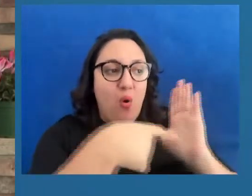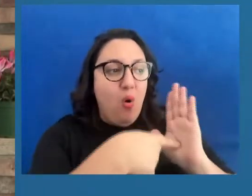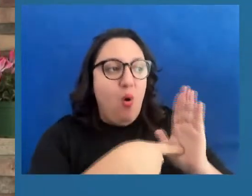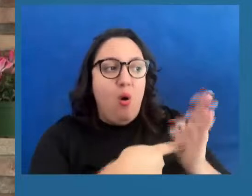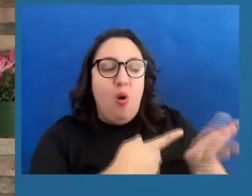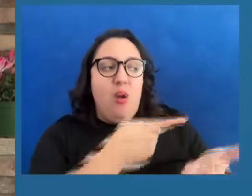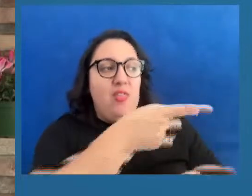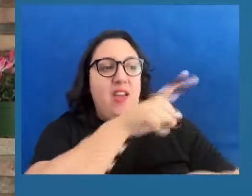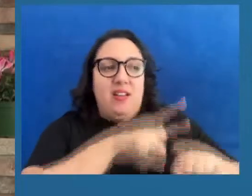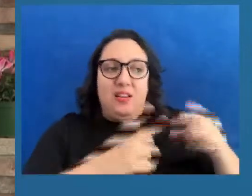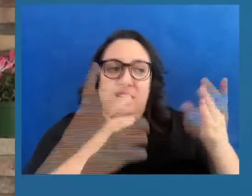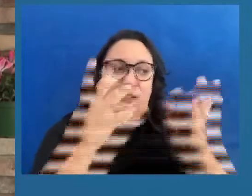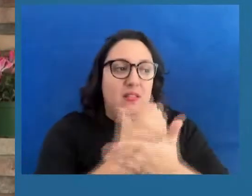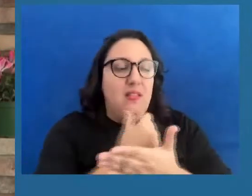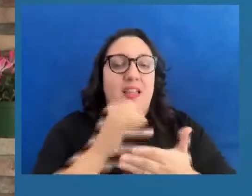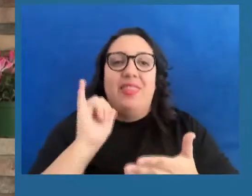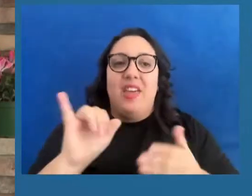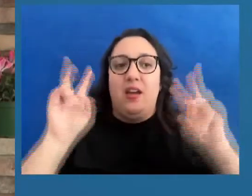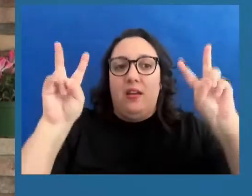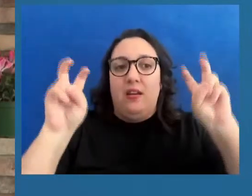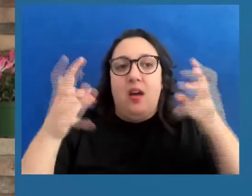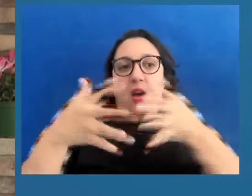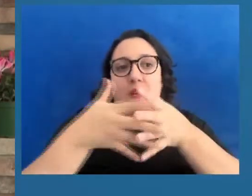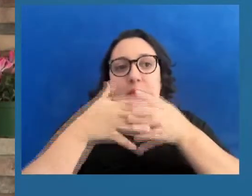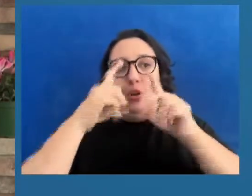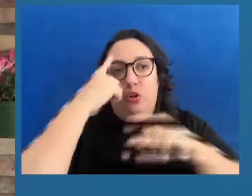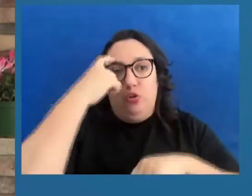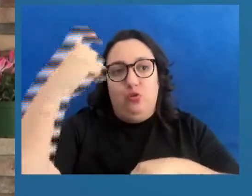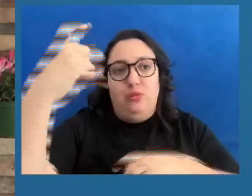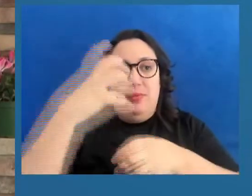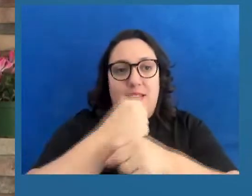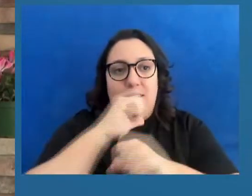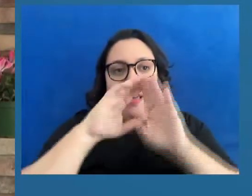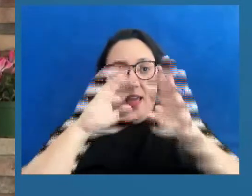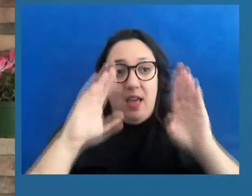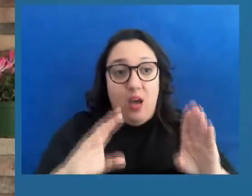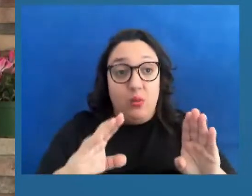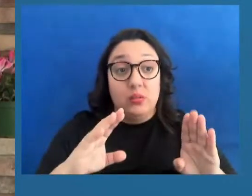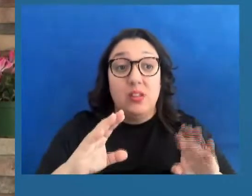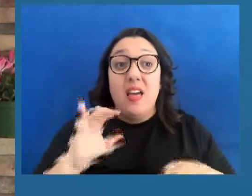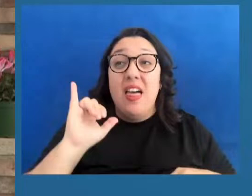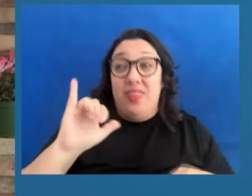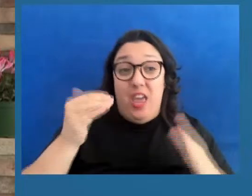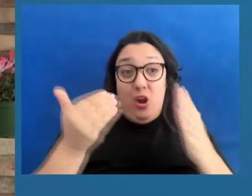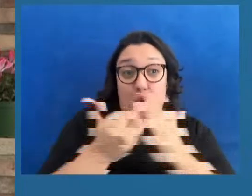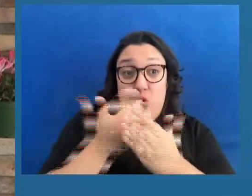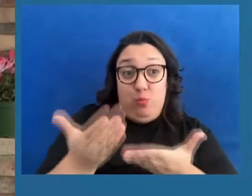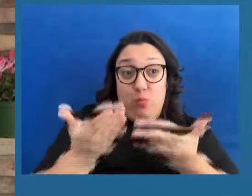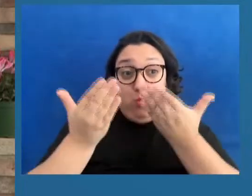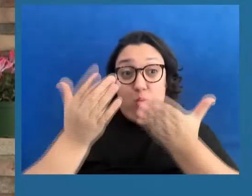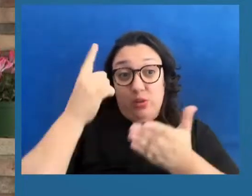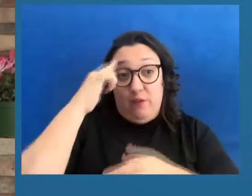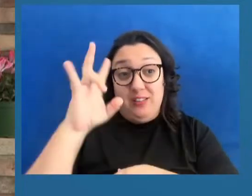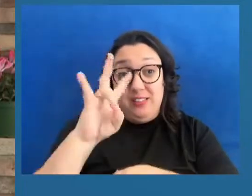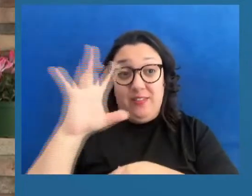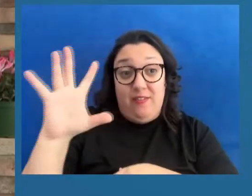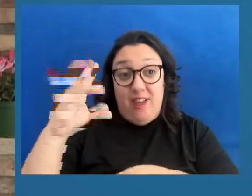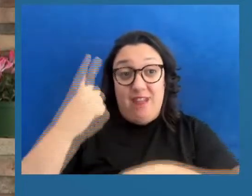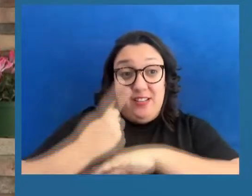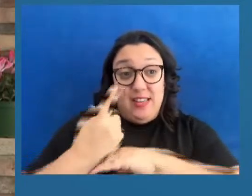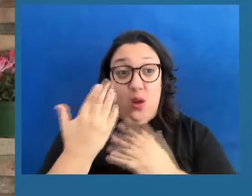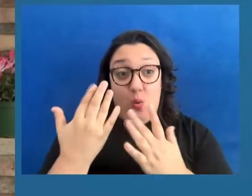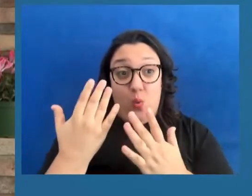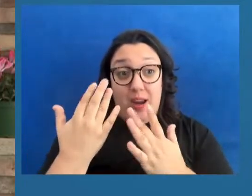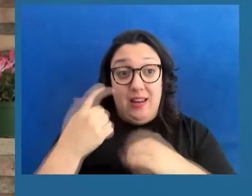American dream. And Governor Hochul's proposal of requiring a 75-day waiting period for institutional investors to make